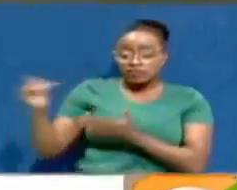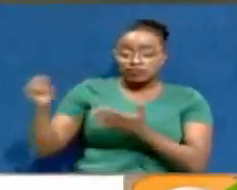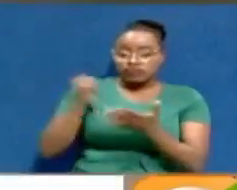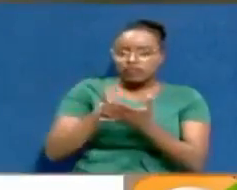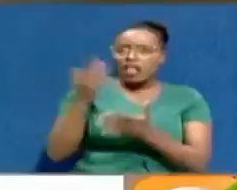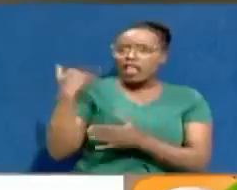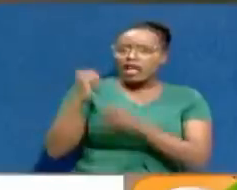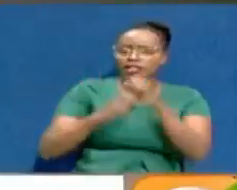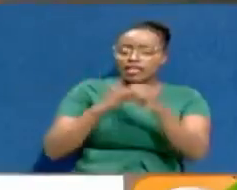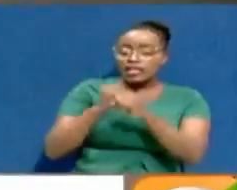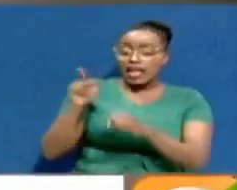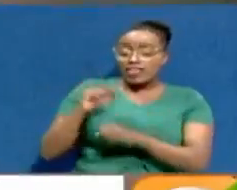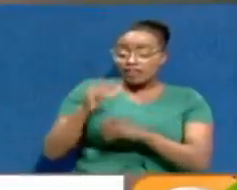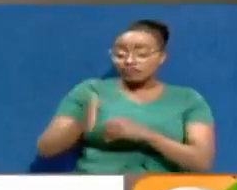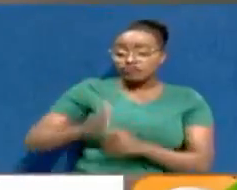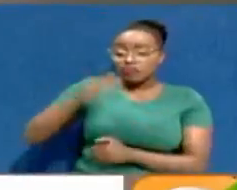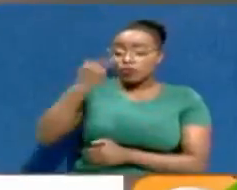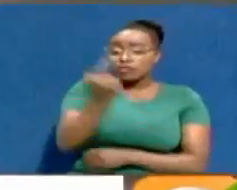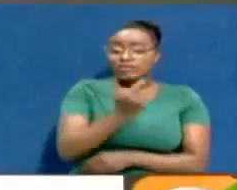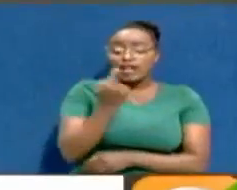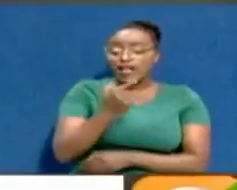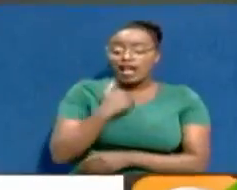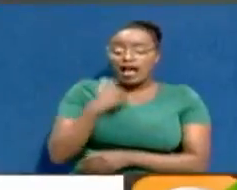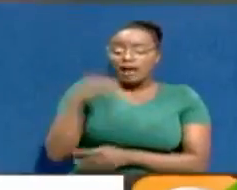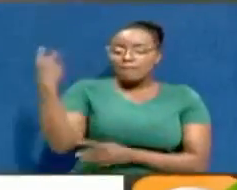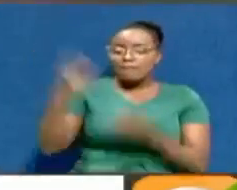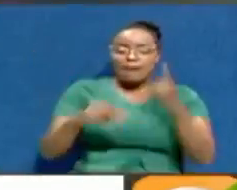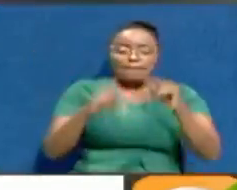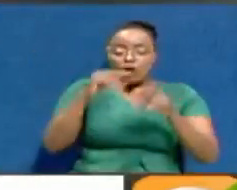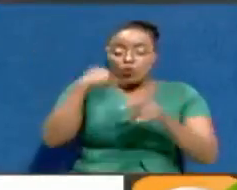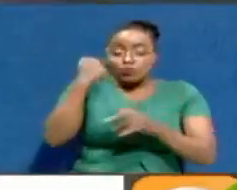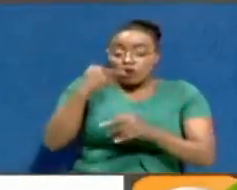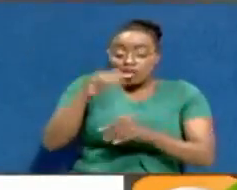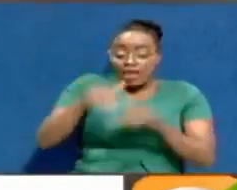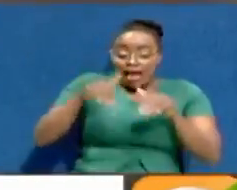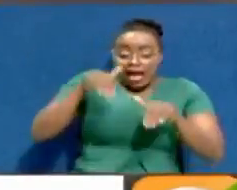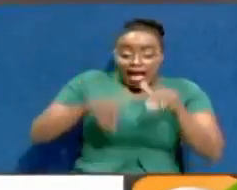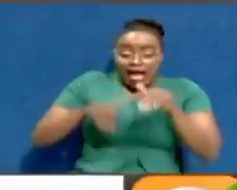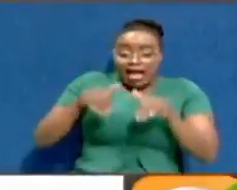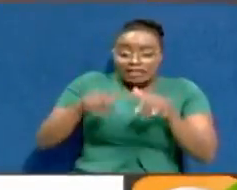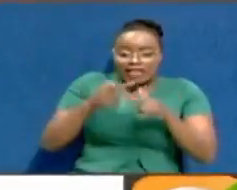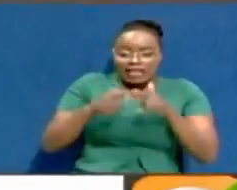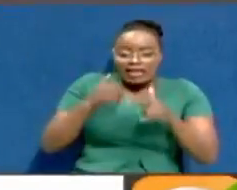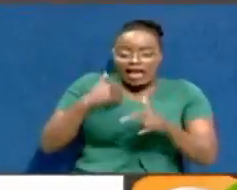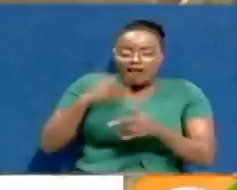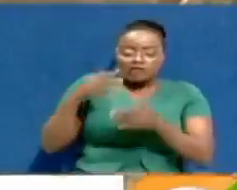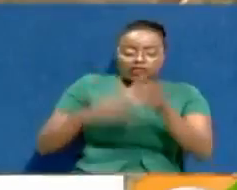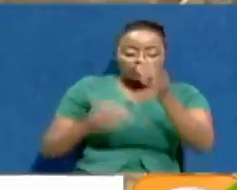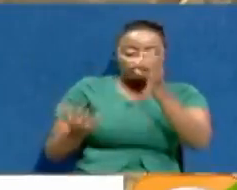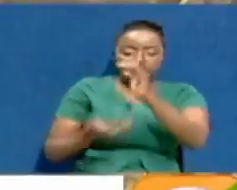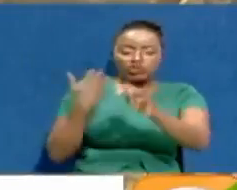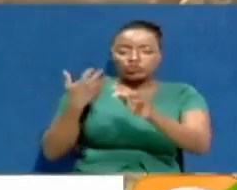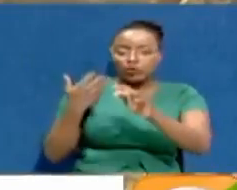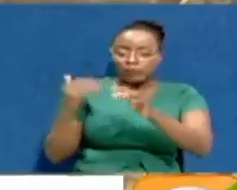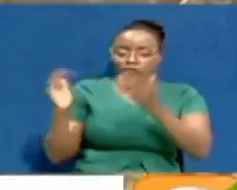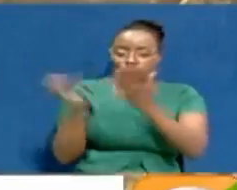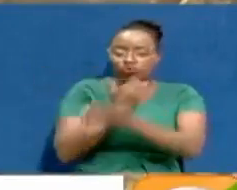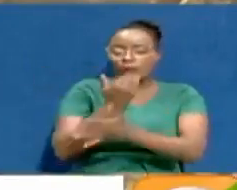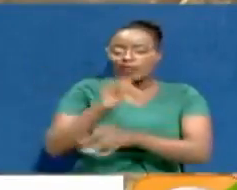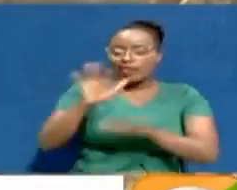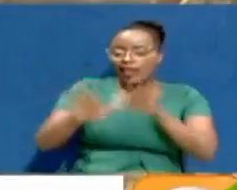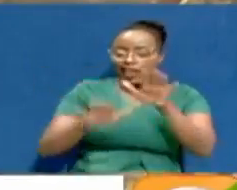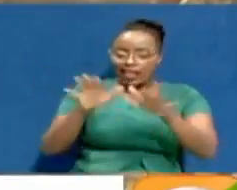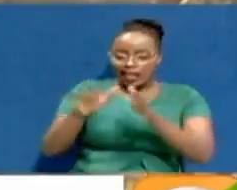here last year. He was alone and had been attacked by a hyena, his trunk half-eaten. Tukiletoa mtoto kama